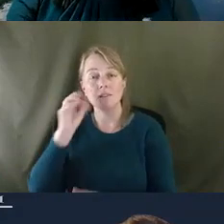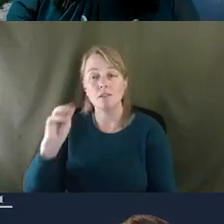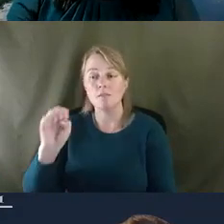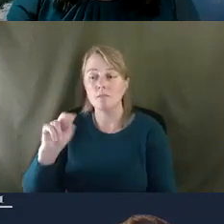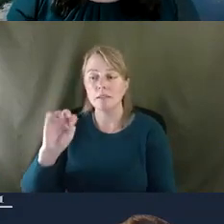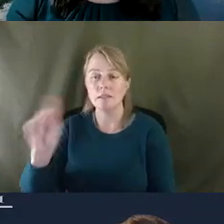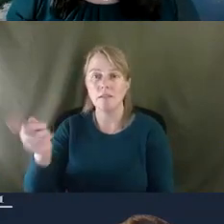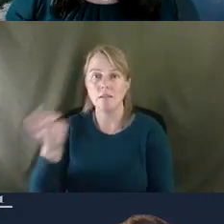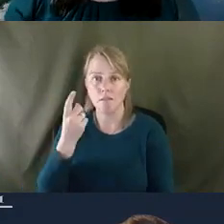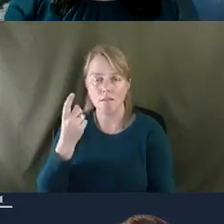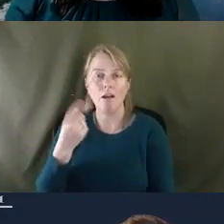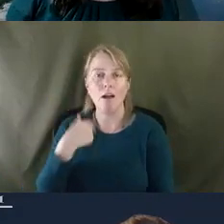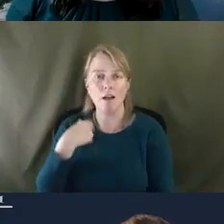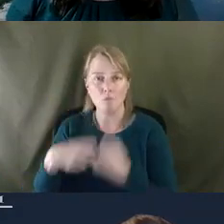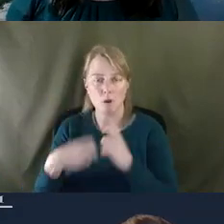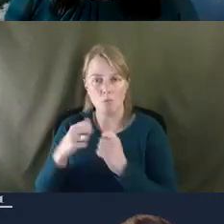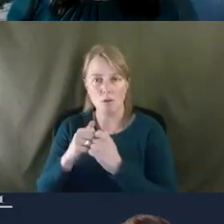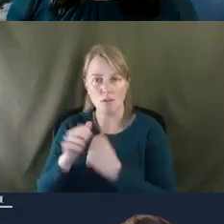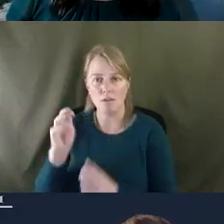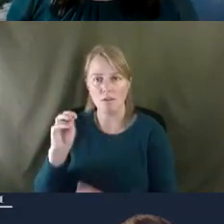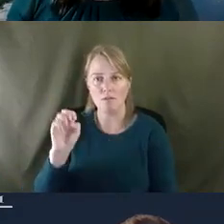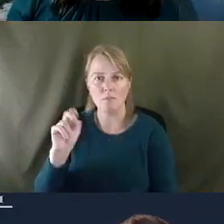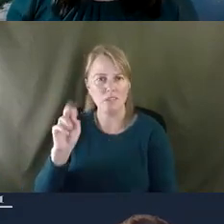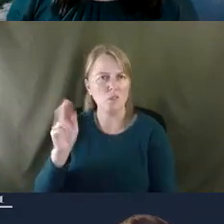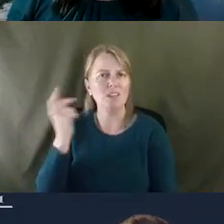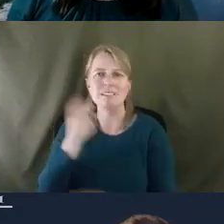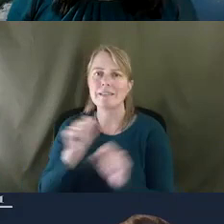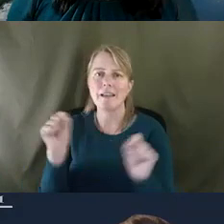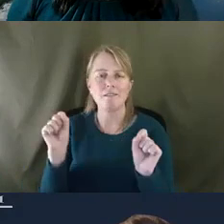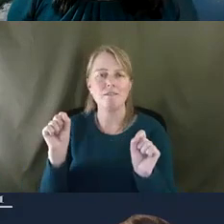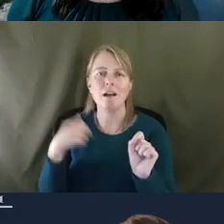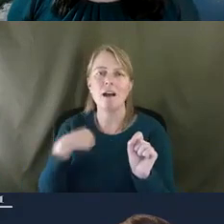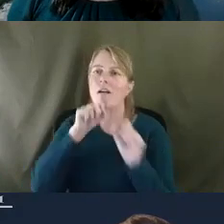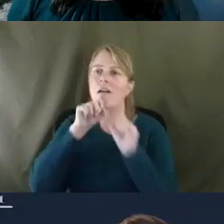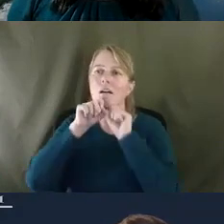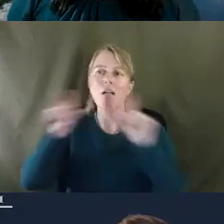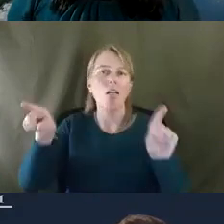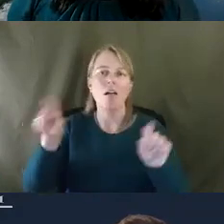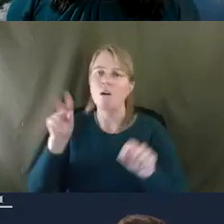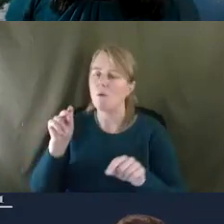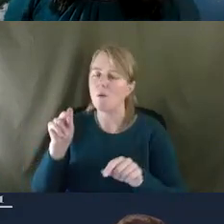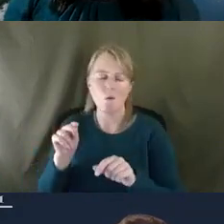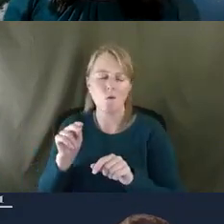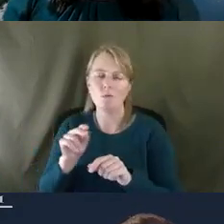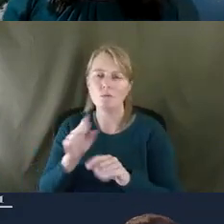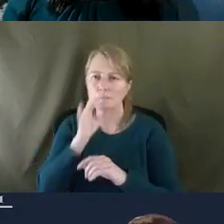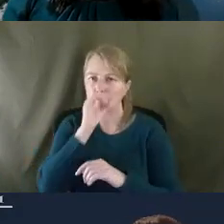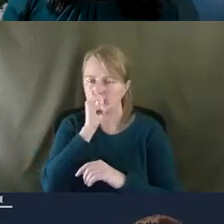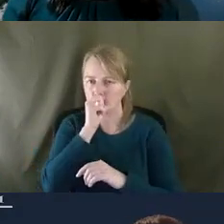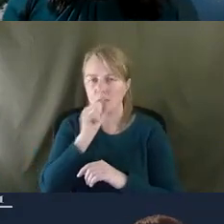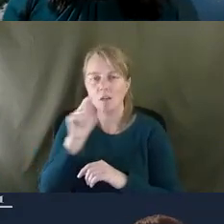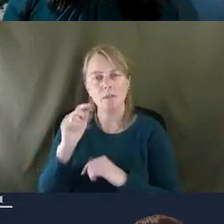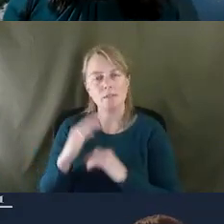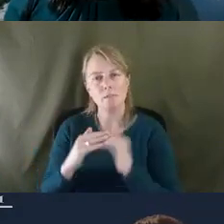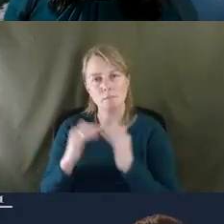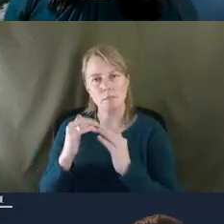problem like with a mentor, that's also safe space. That's not something that's shared. So you have to build that